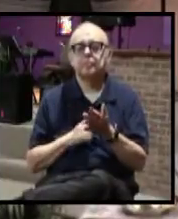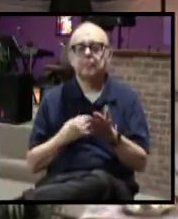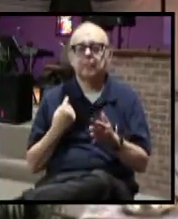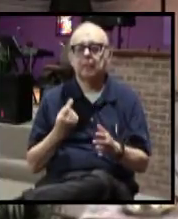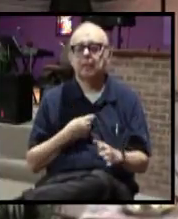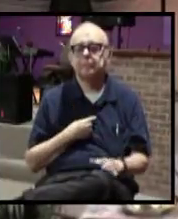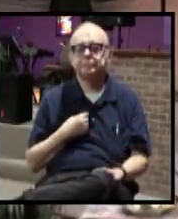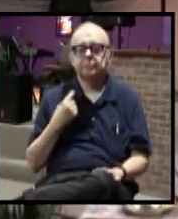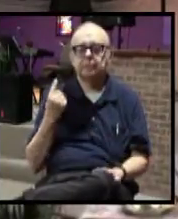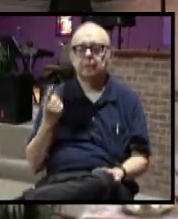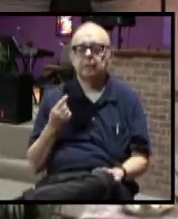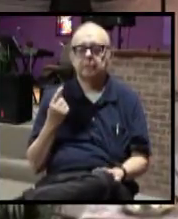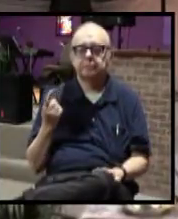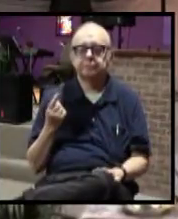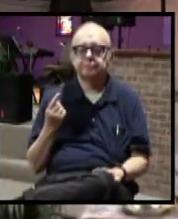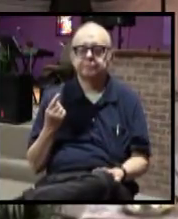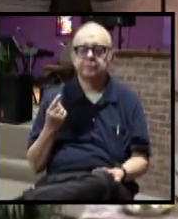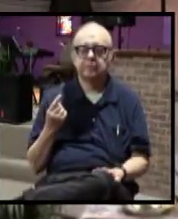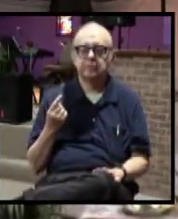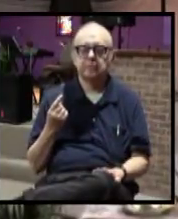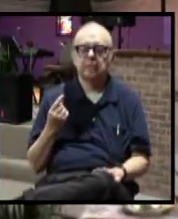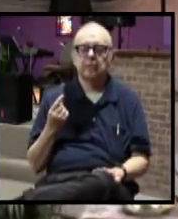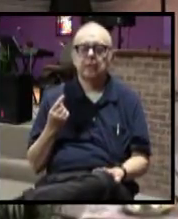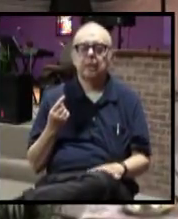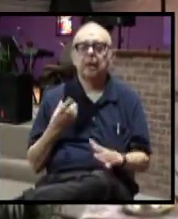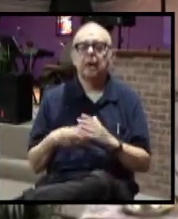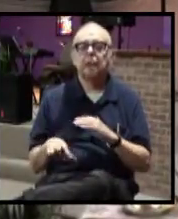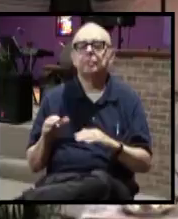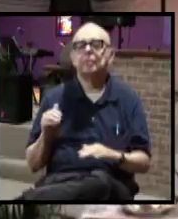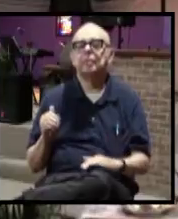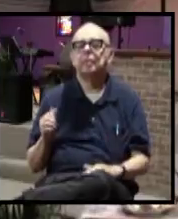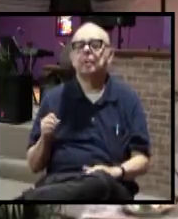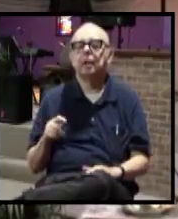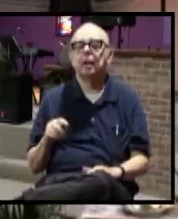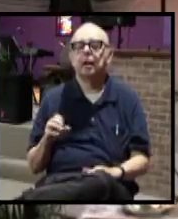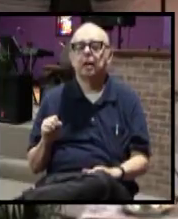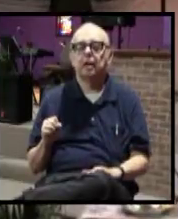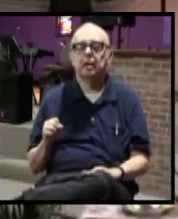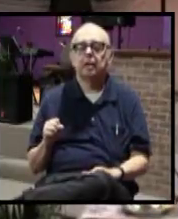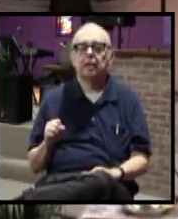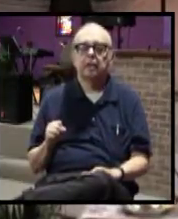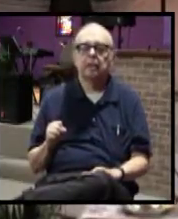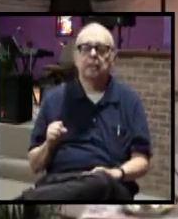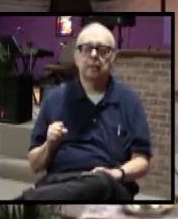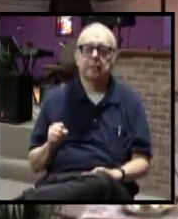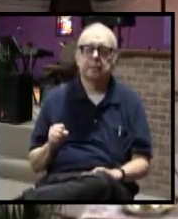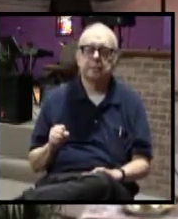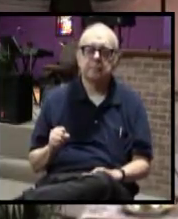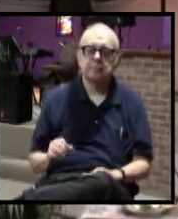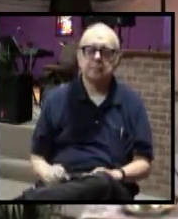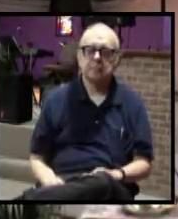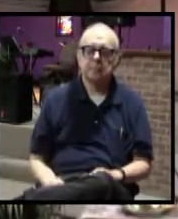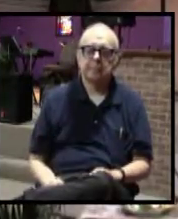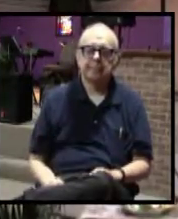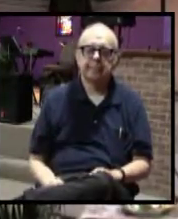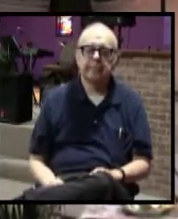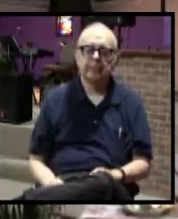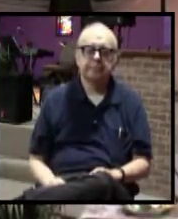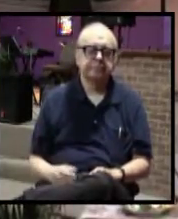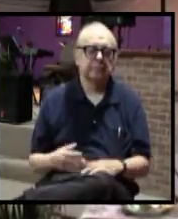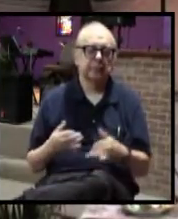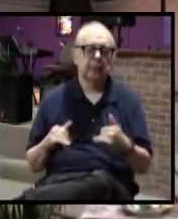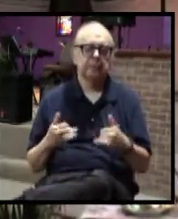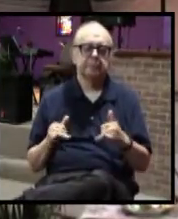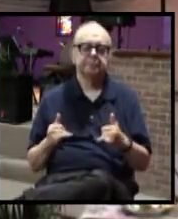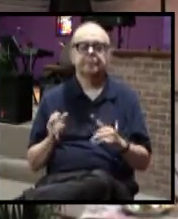Because sometimes we're considered the outcasts that are there. Okay? So